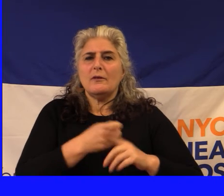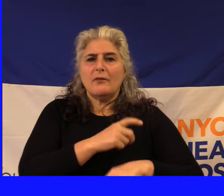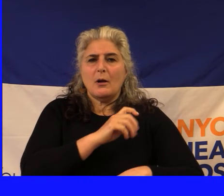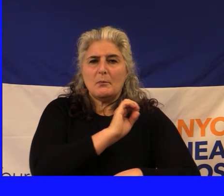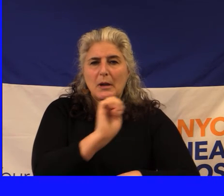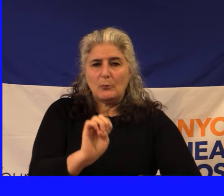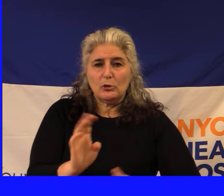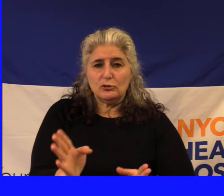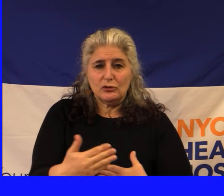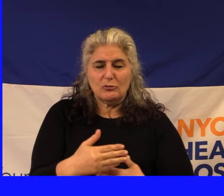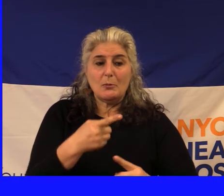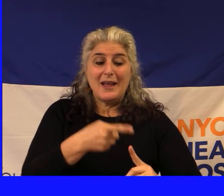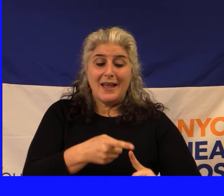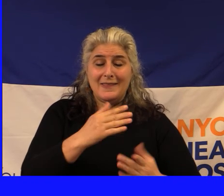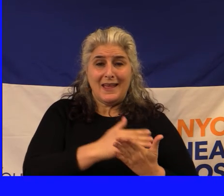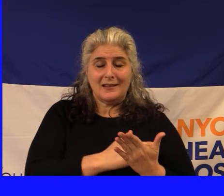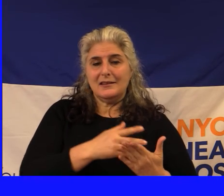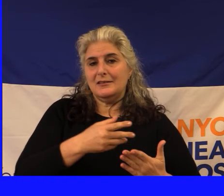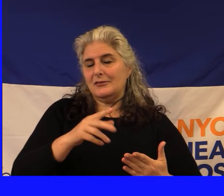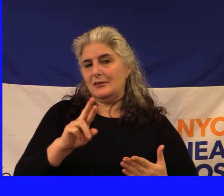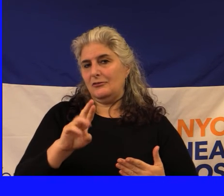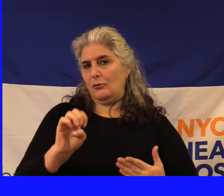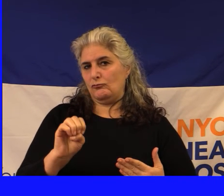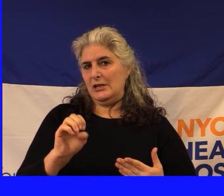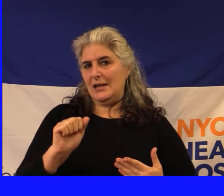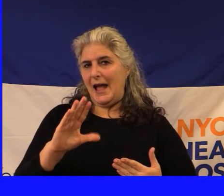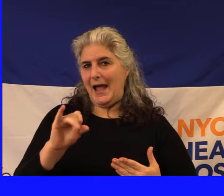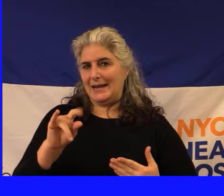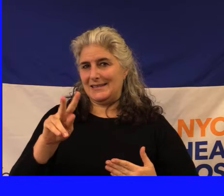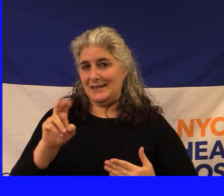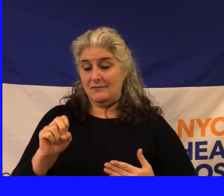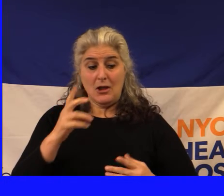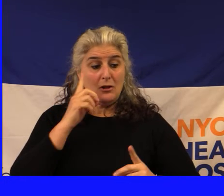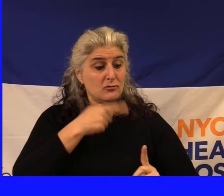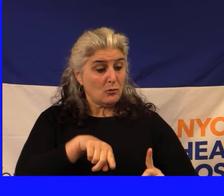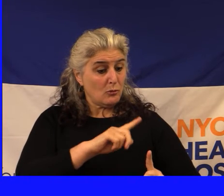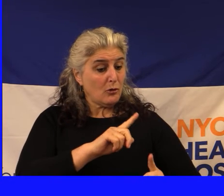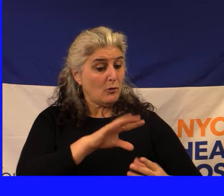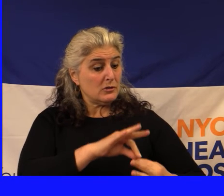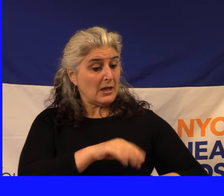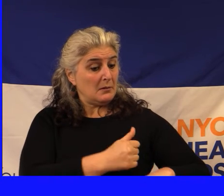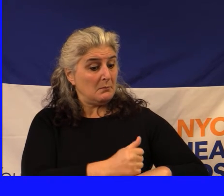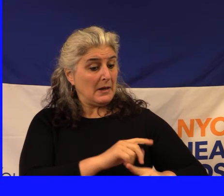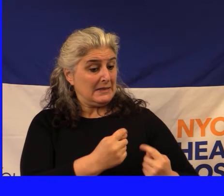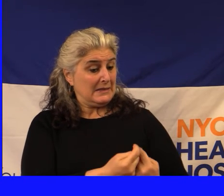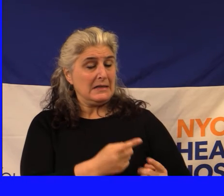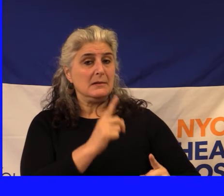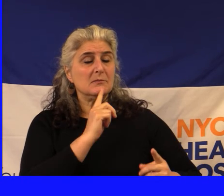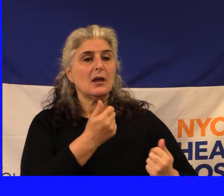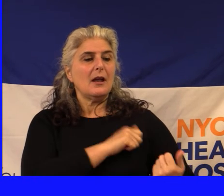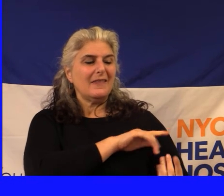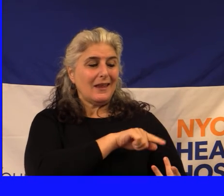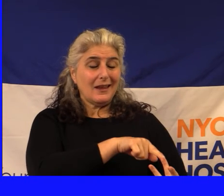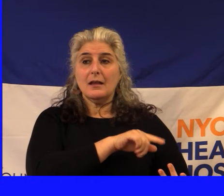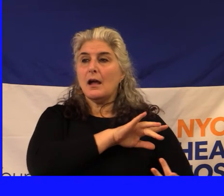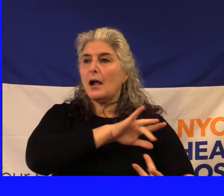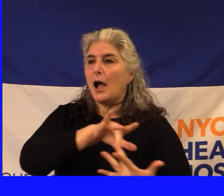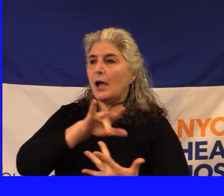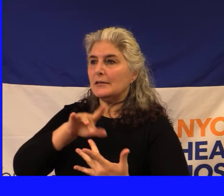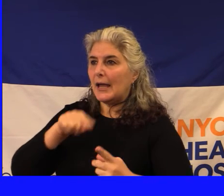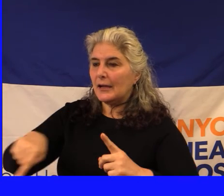discharge. So the facility-based teams reach out to these patients, make sure they're engaged in effective